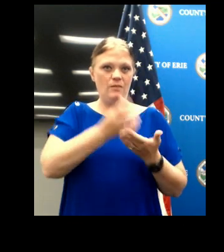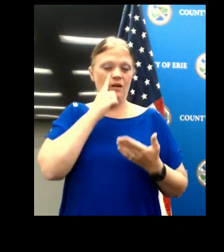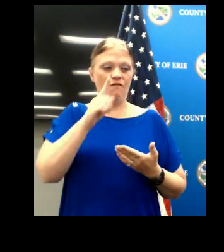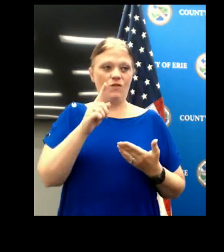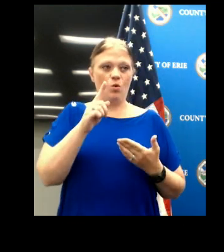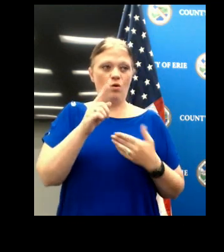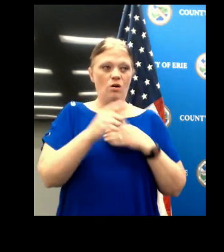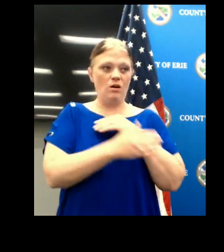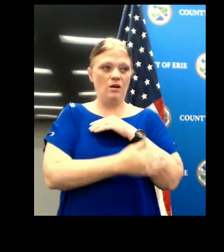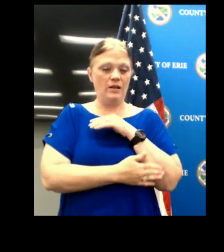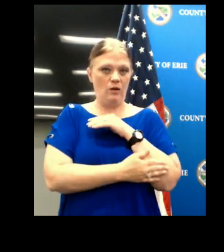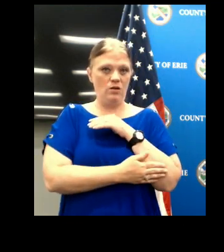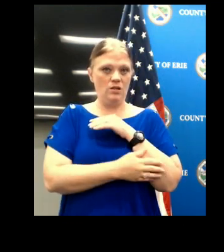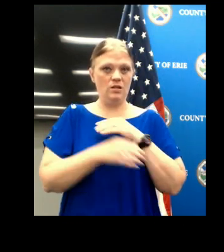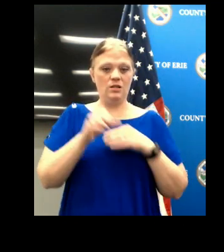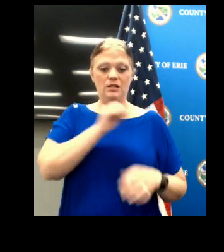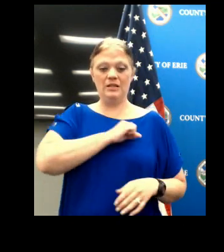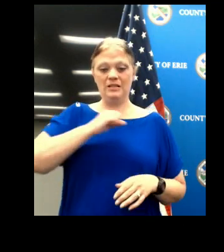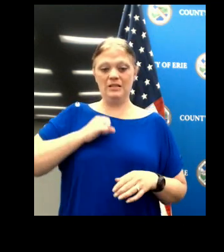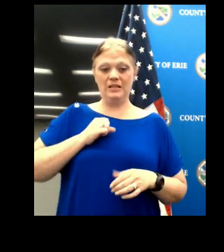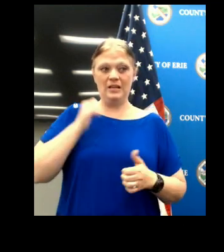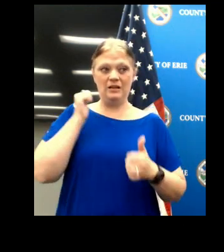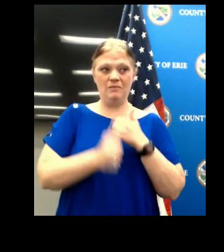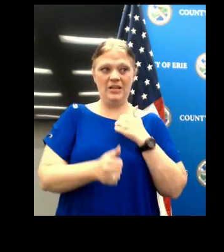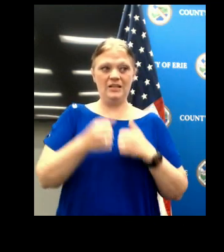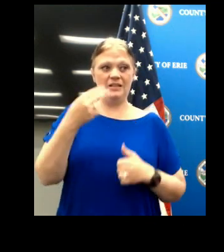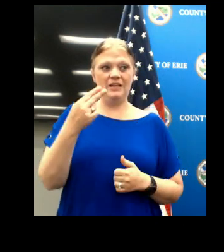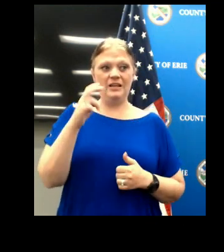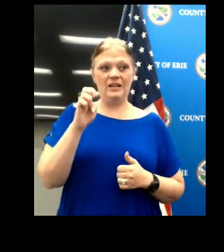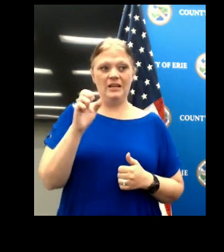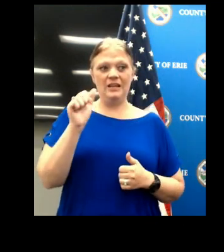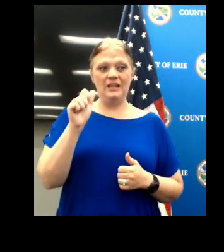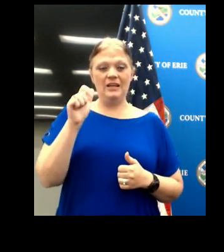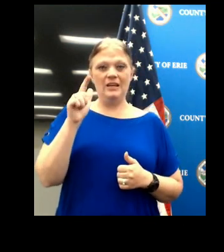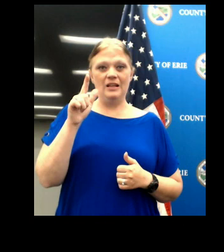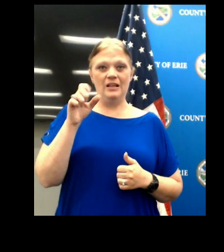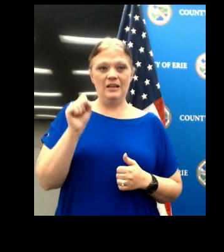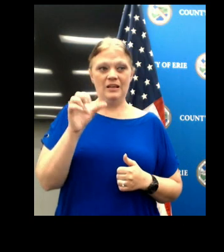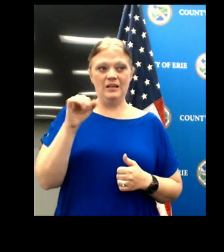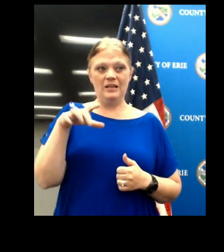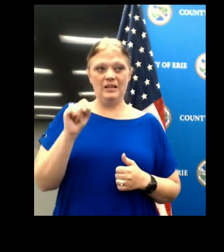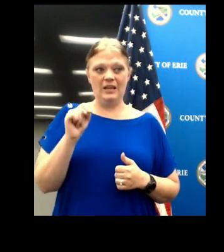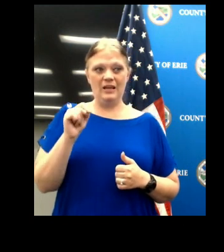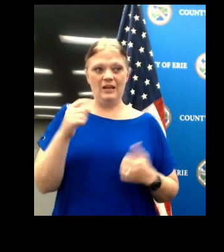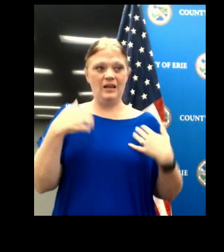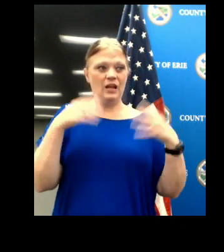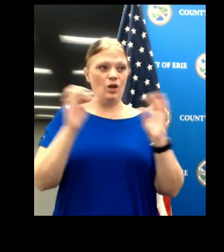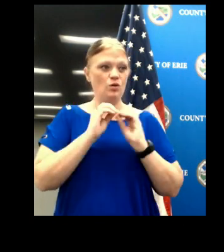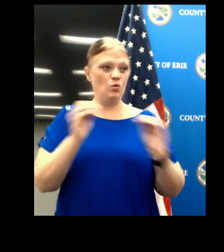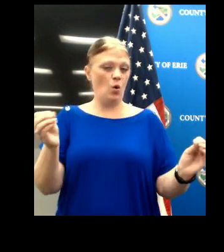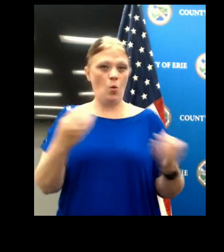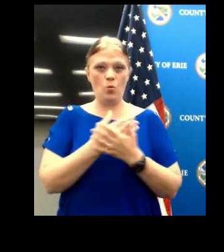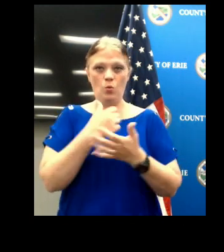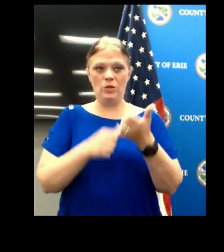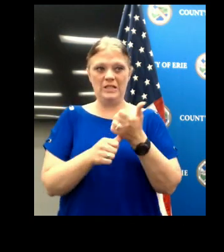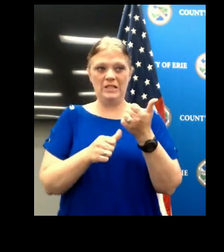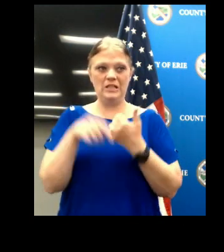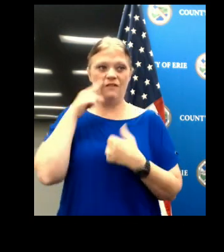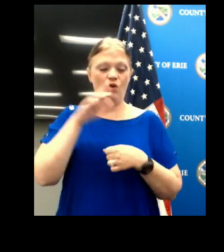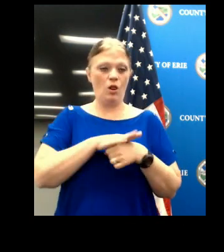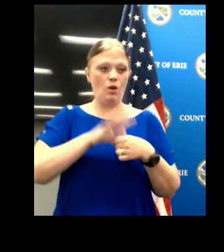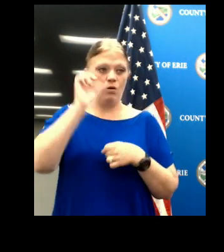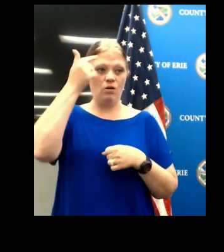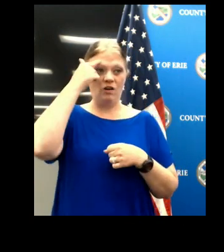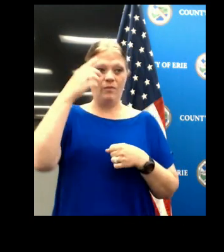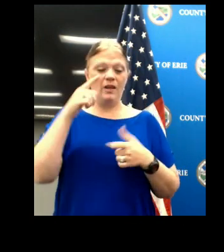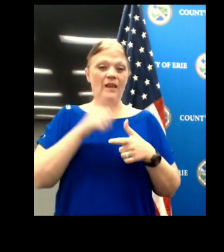just recently passed the $1 trillion HEALS Act, which has no new assistance for local governments, and it further restricts the